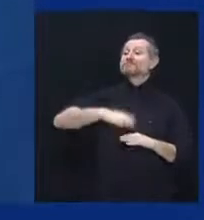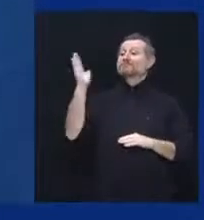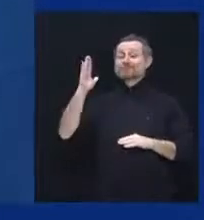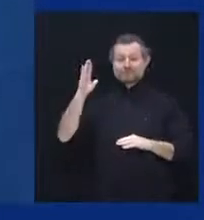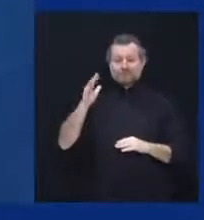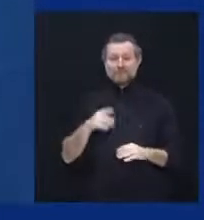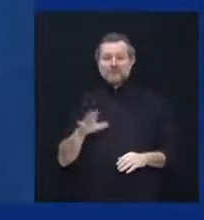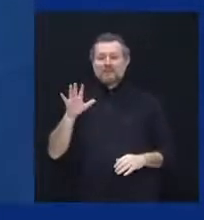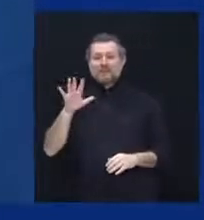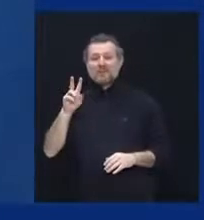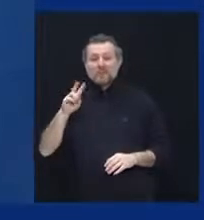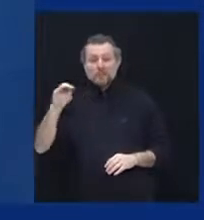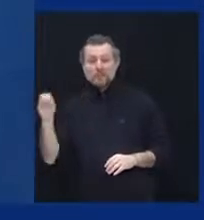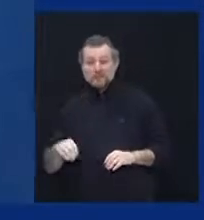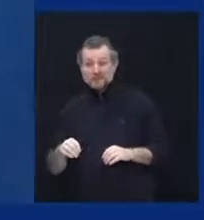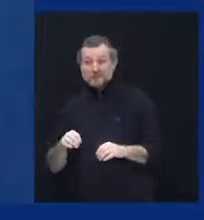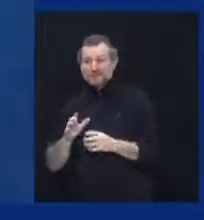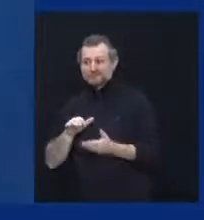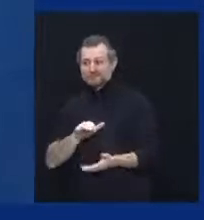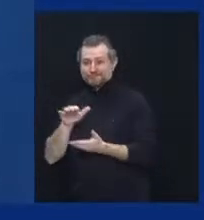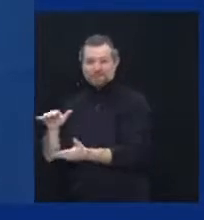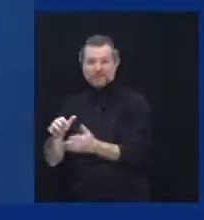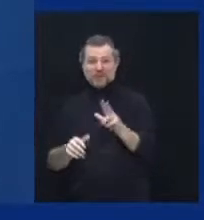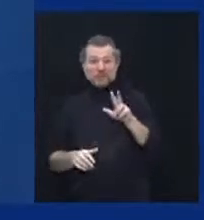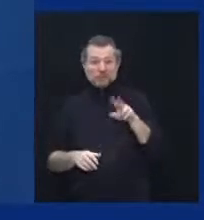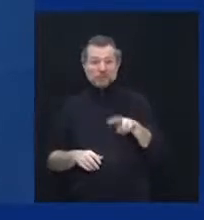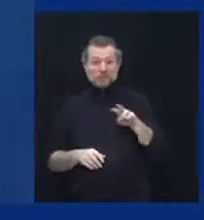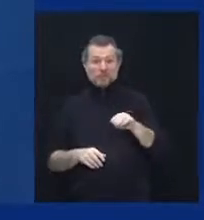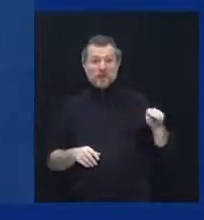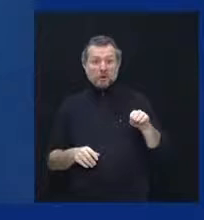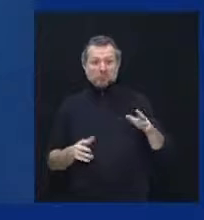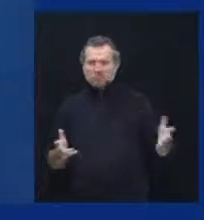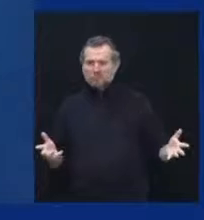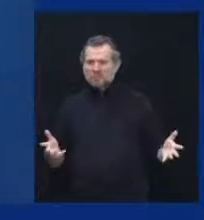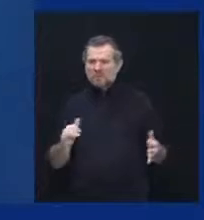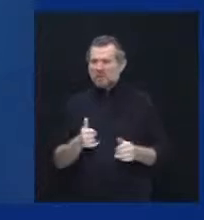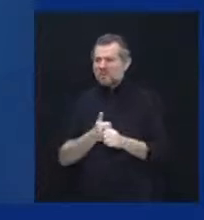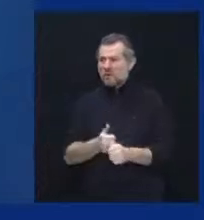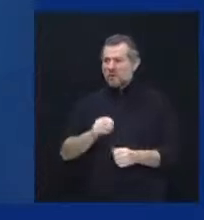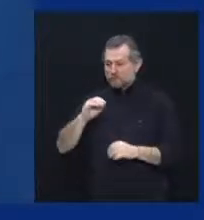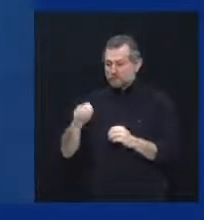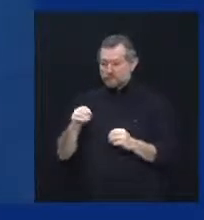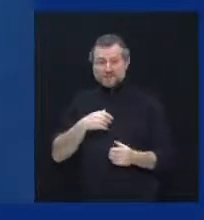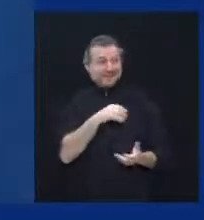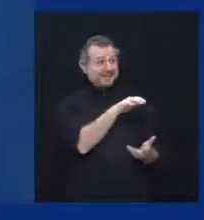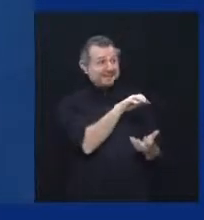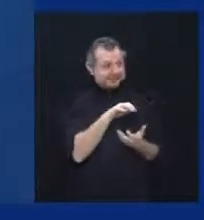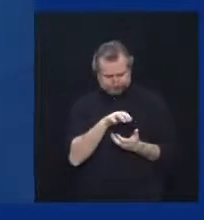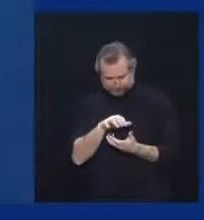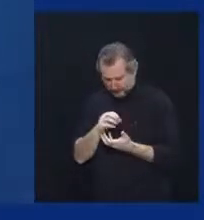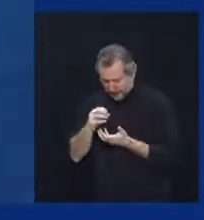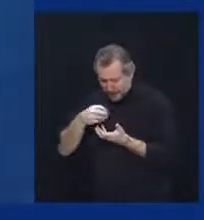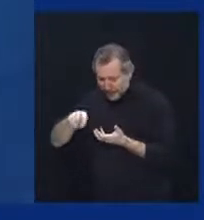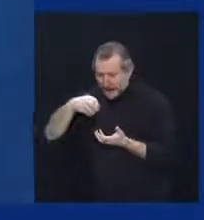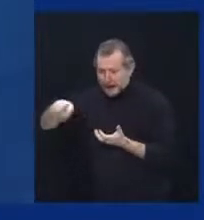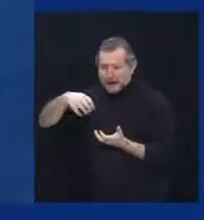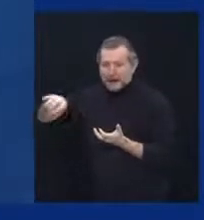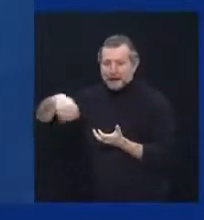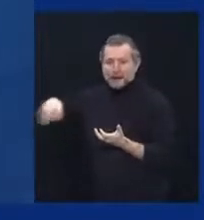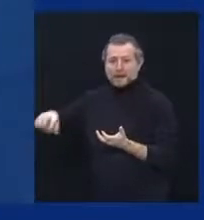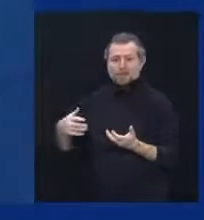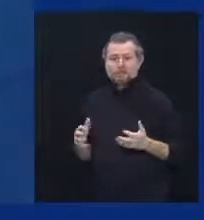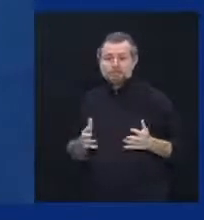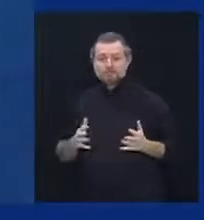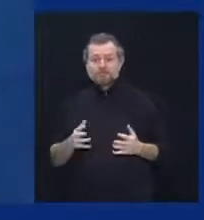52%. That's the percent of the population they are. I'm not picking a healthcare worker over